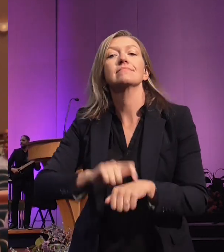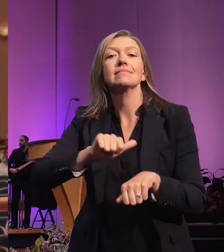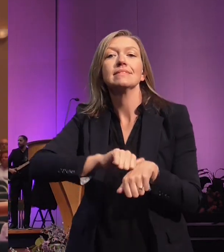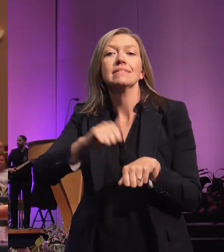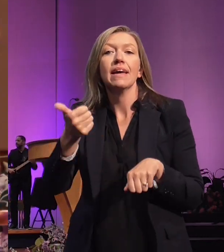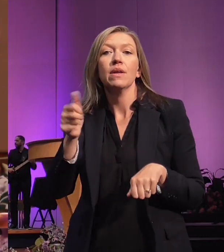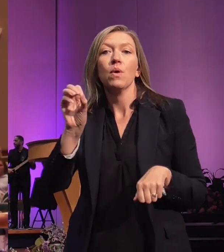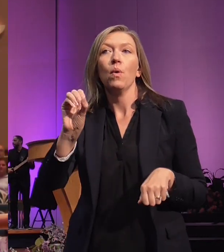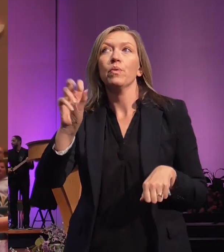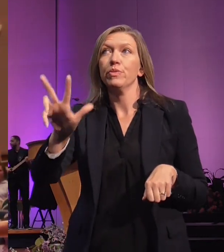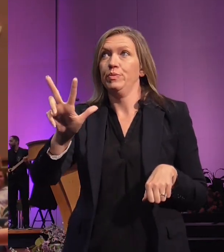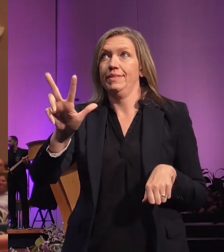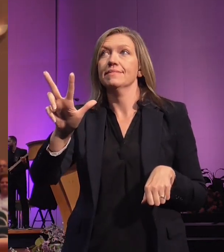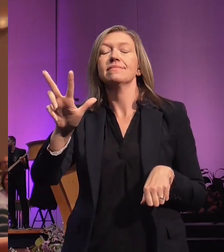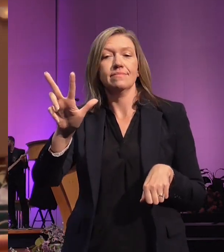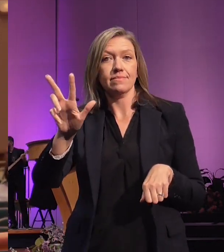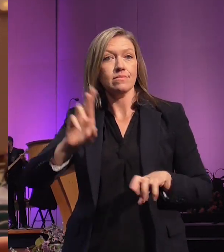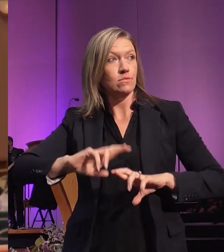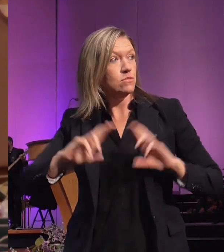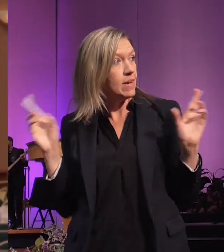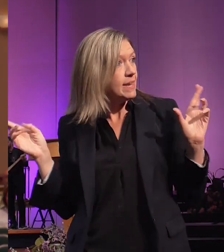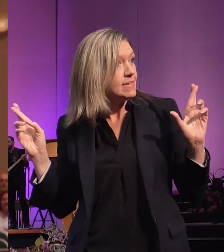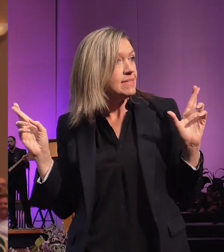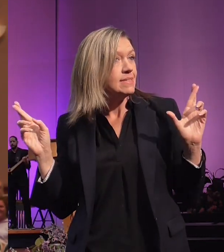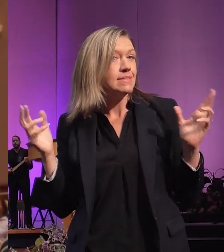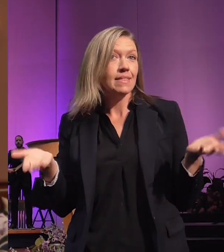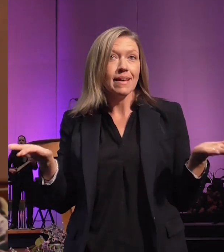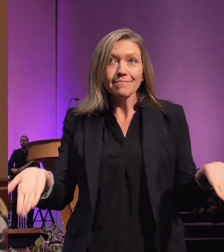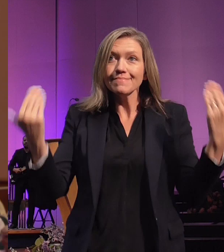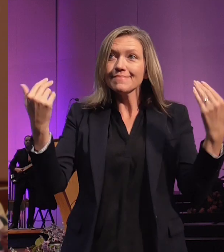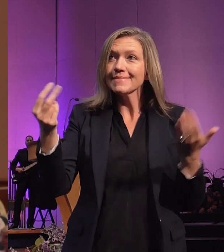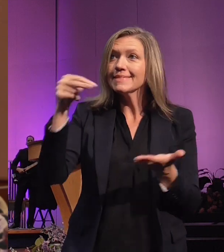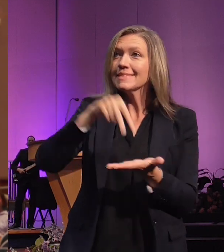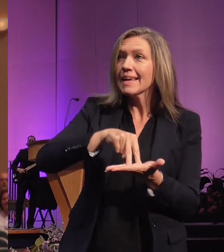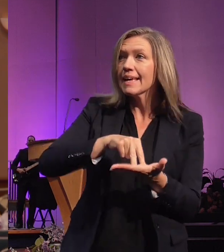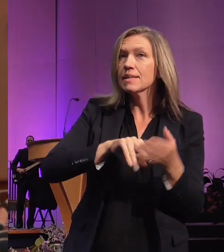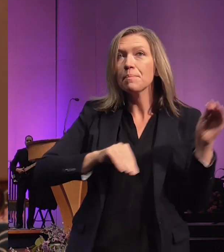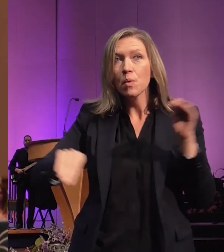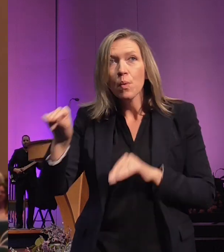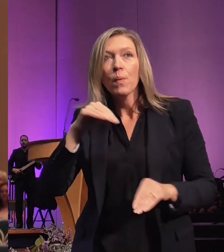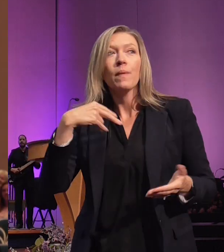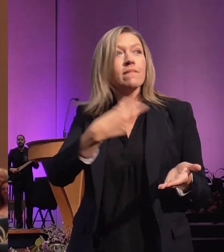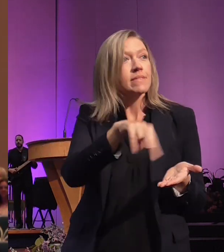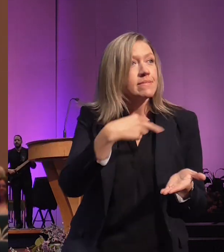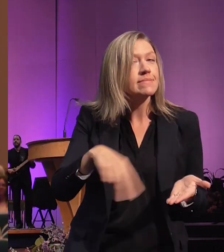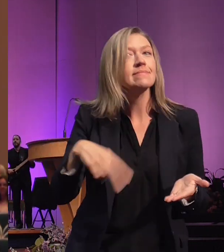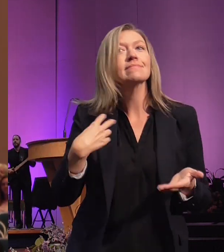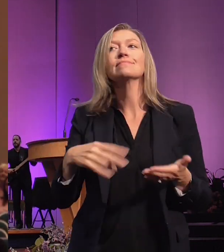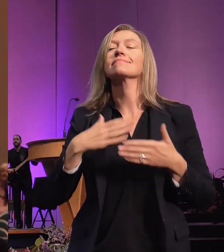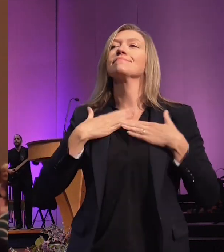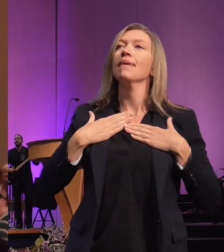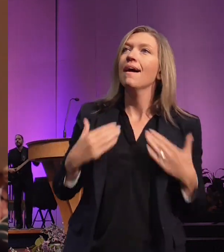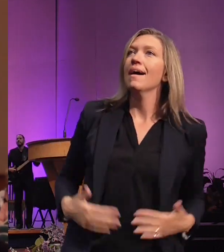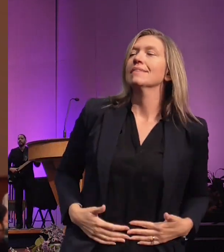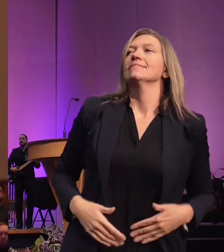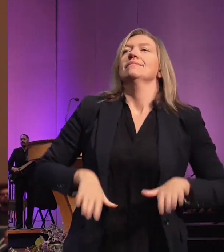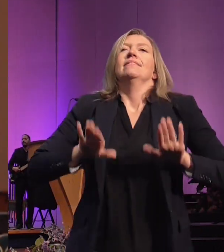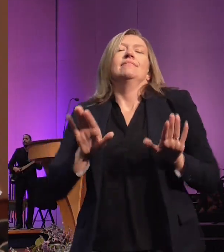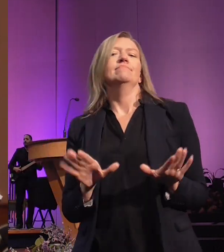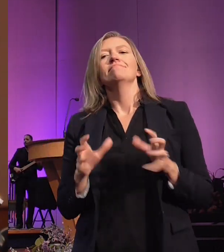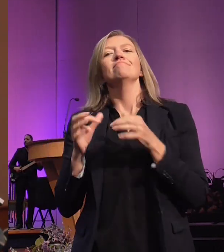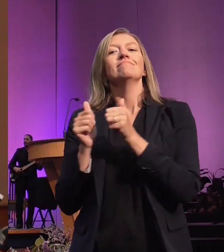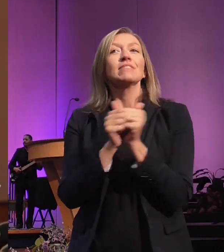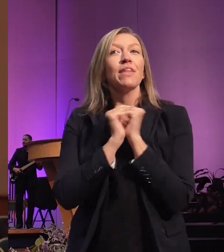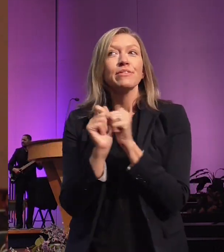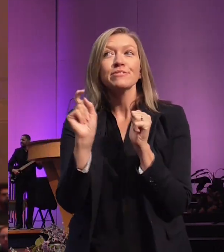10:03. Are we ready to, like, stand and maybe move a little bit and get in our bodies and come